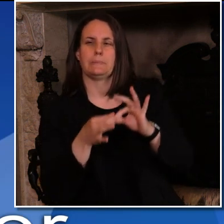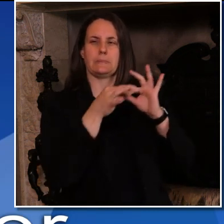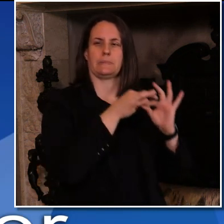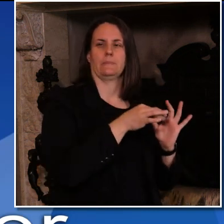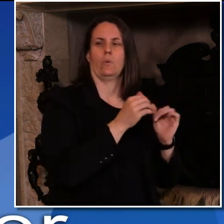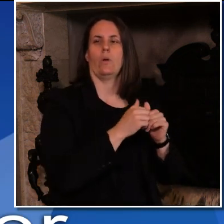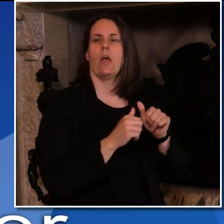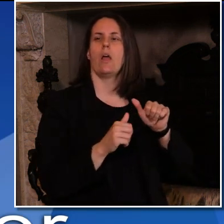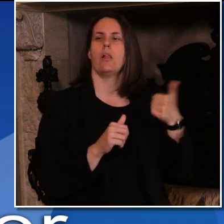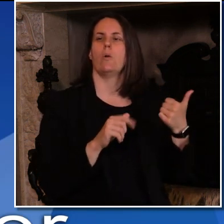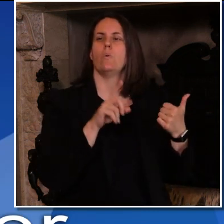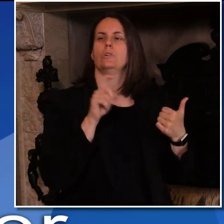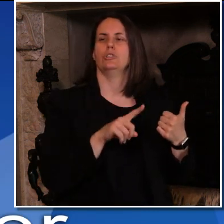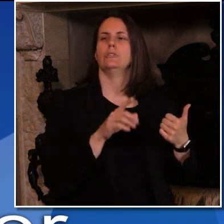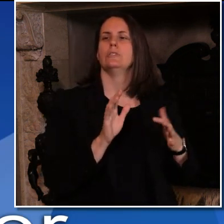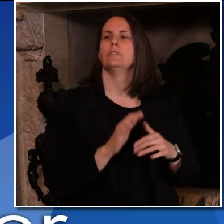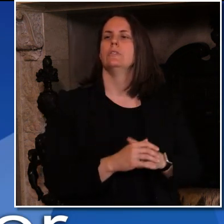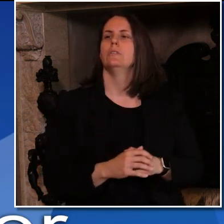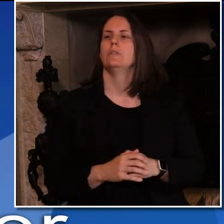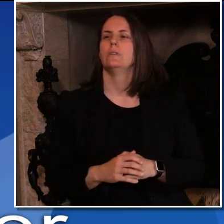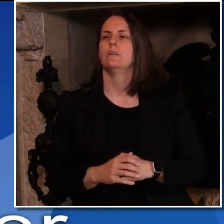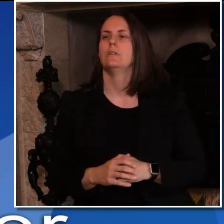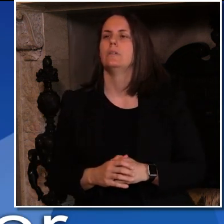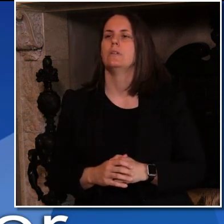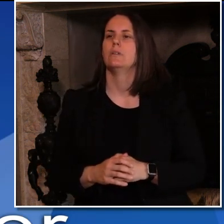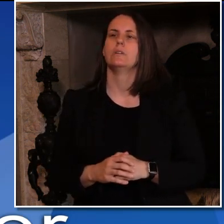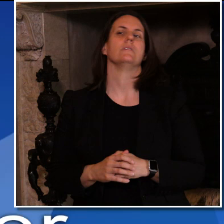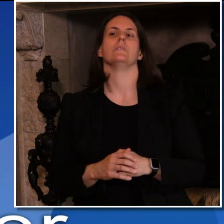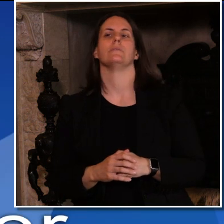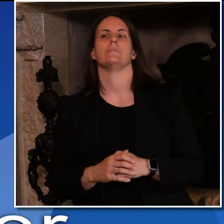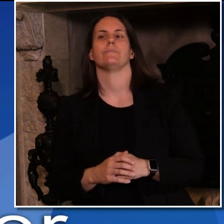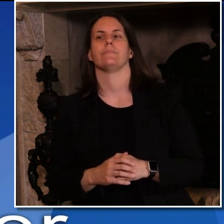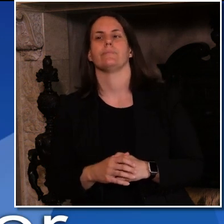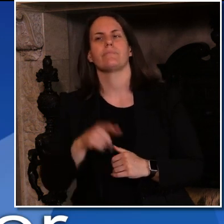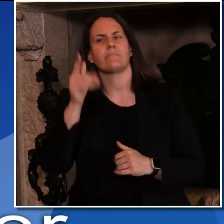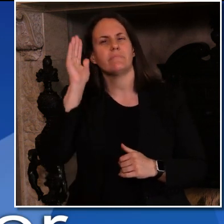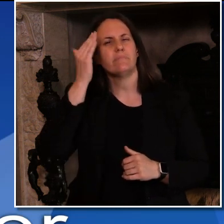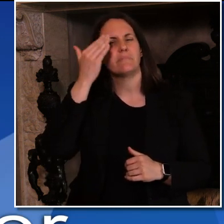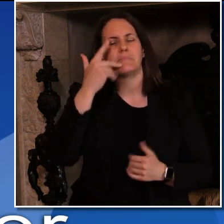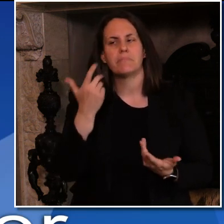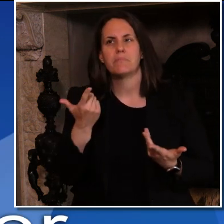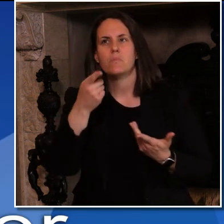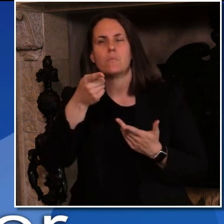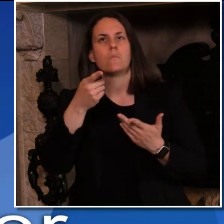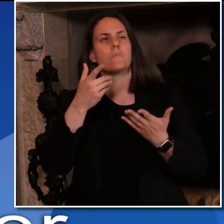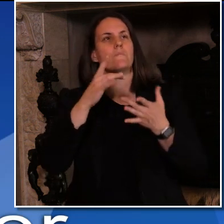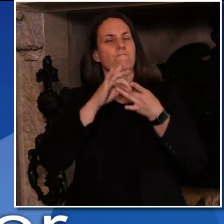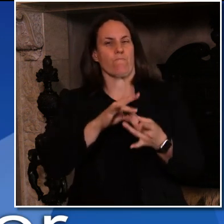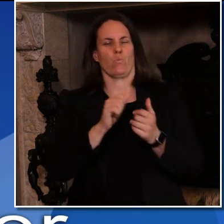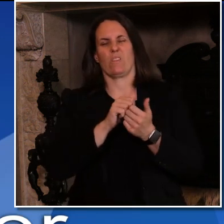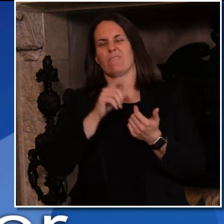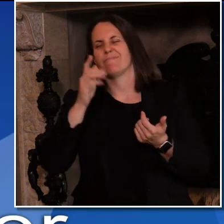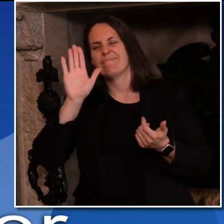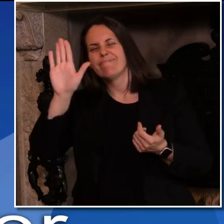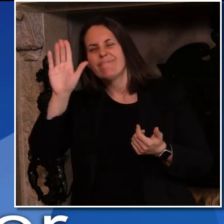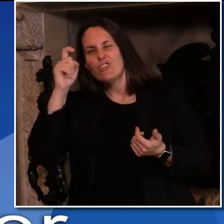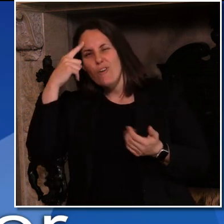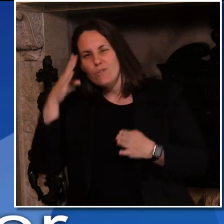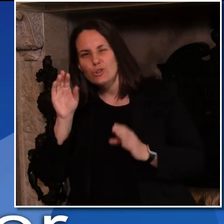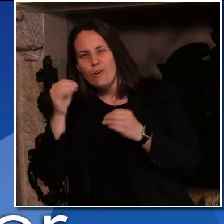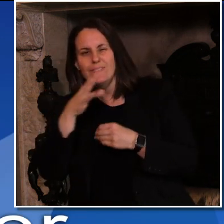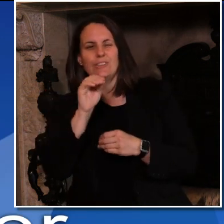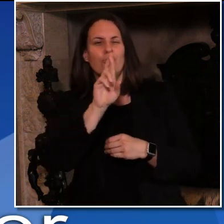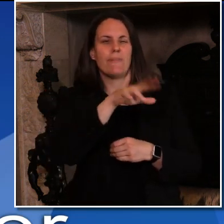between the governor and the legislative leaders. I'm from a part of the state where both the senator and all